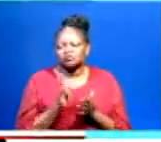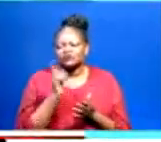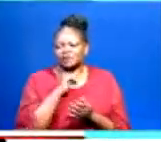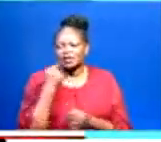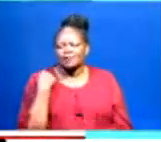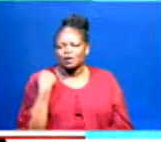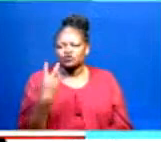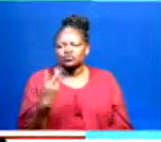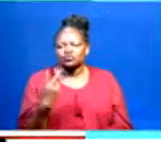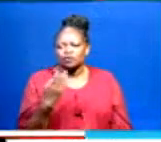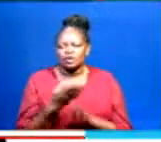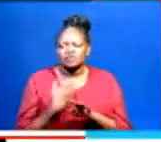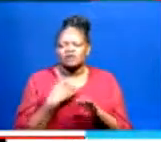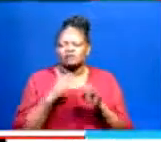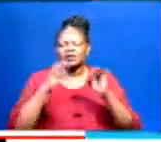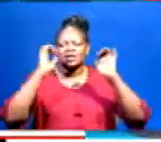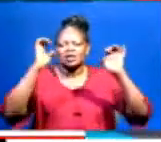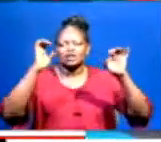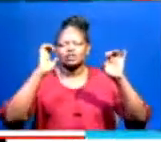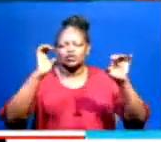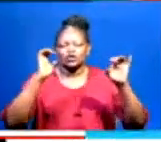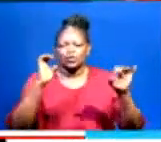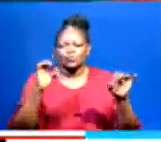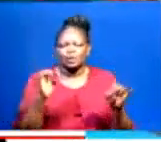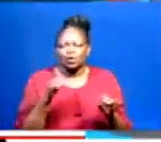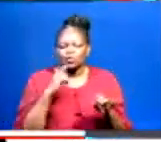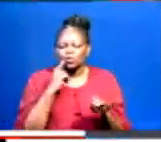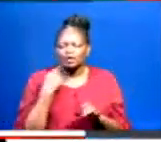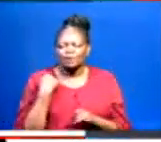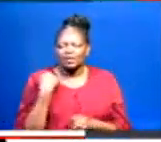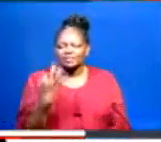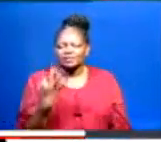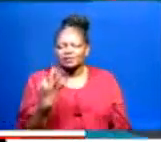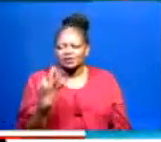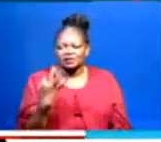ahead of Ethiopia's Gadise Mulu, who was third. Nora Mwangi for Prime Edition.